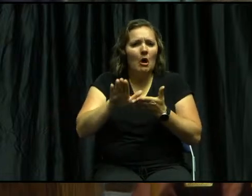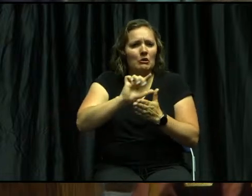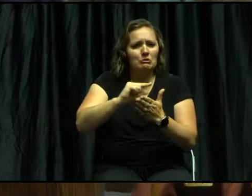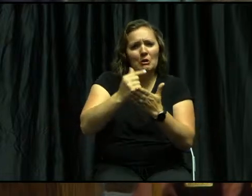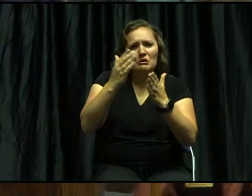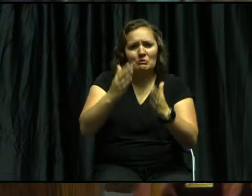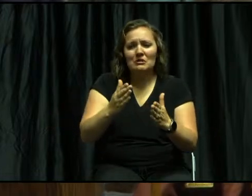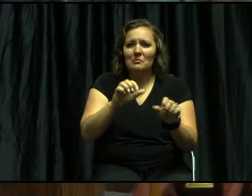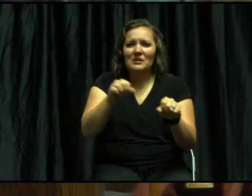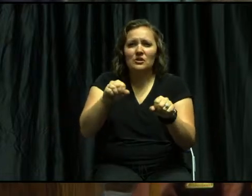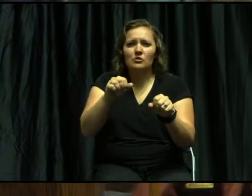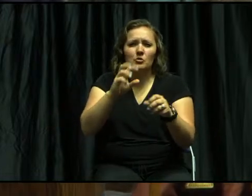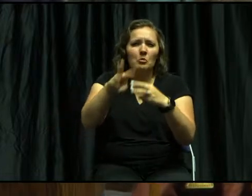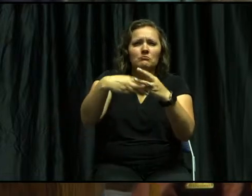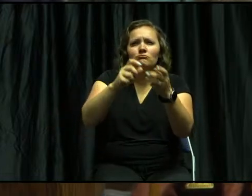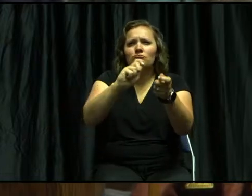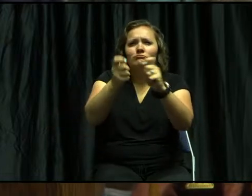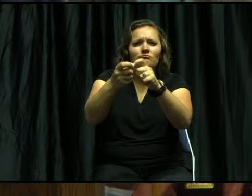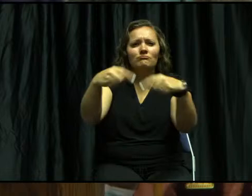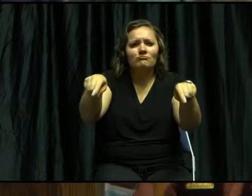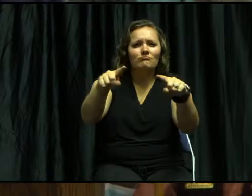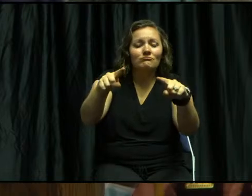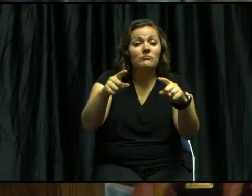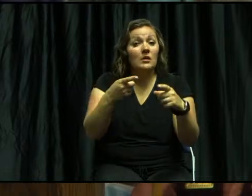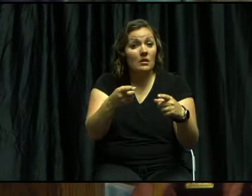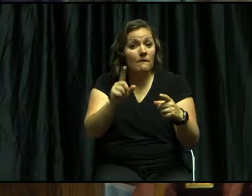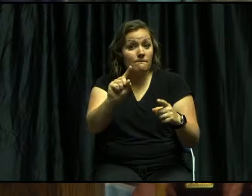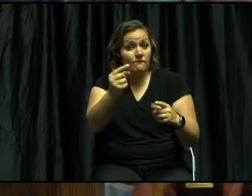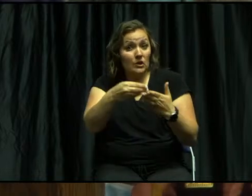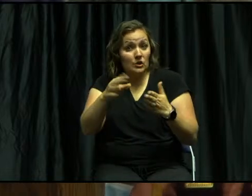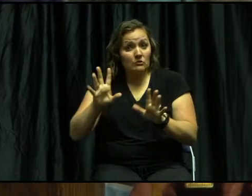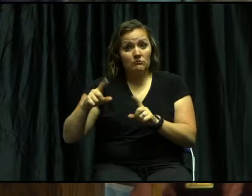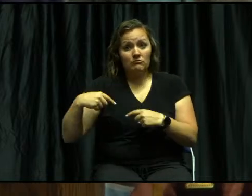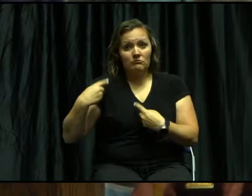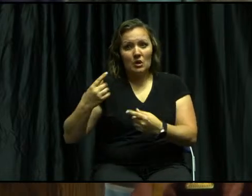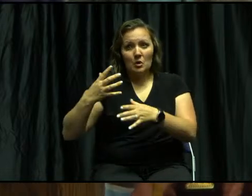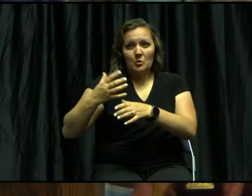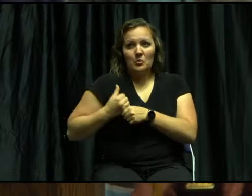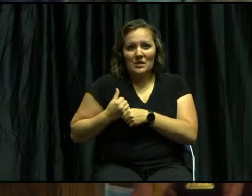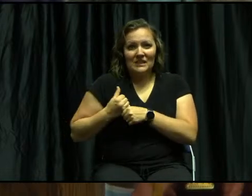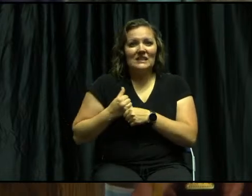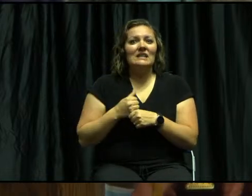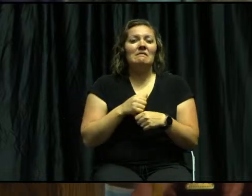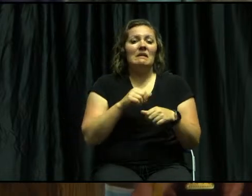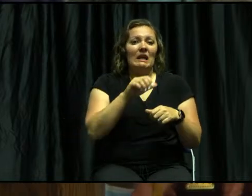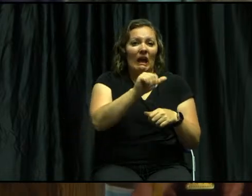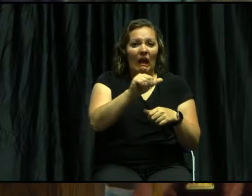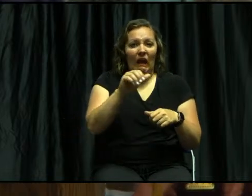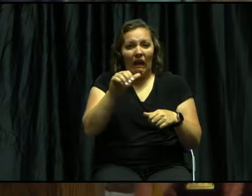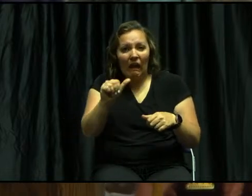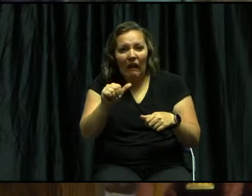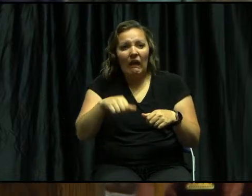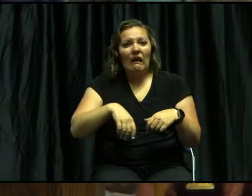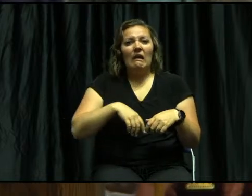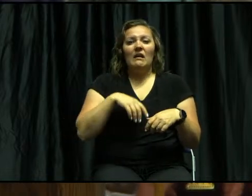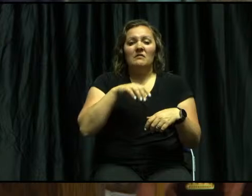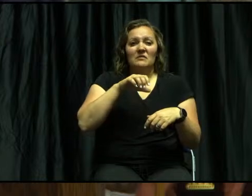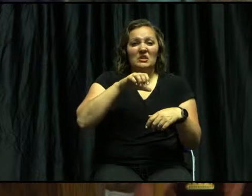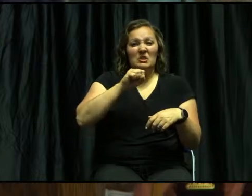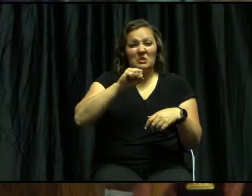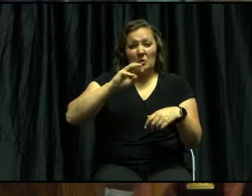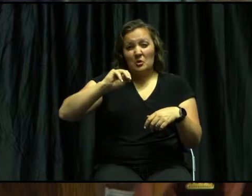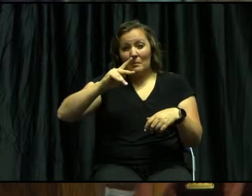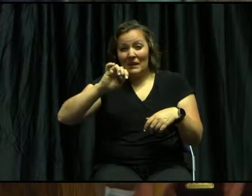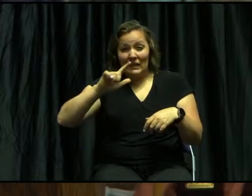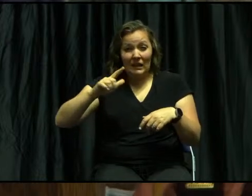world. Whether you are one of the first students receiving an Associate of Arts in Digital Media Production, or are part of the first